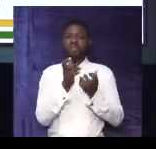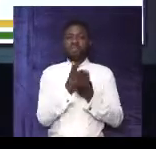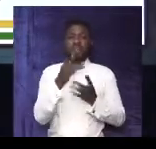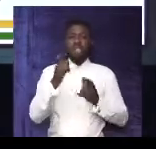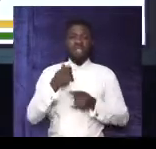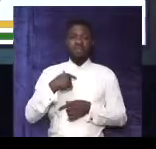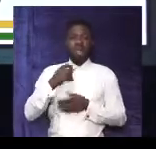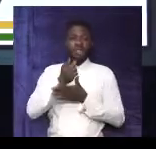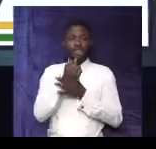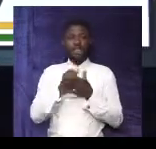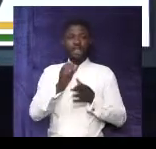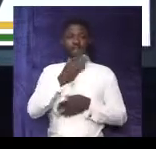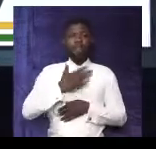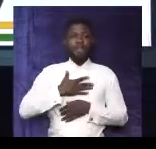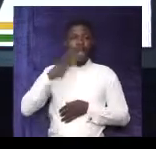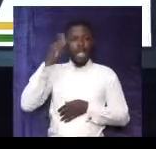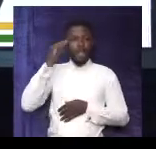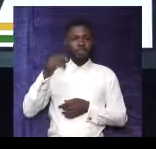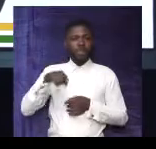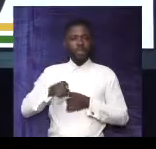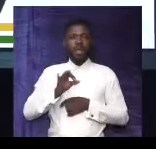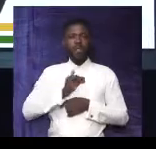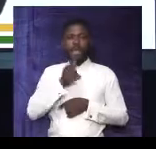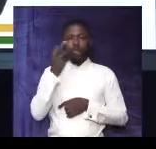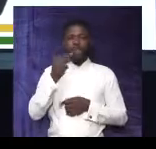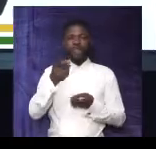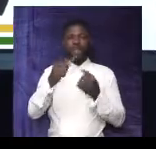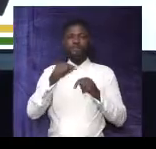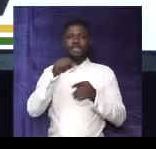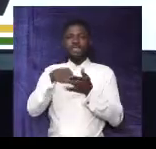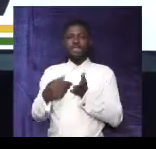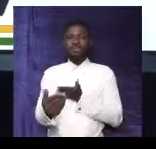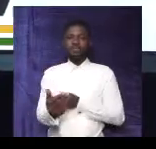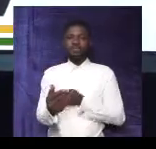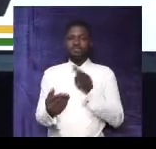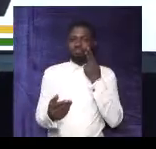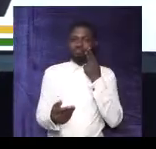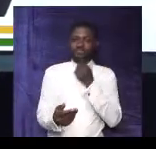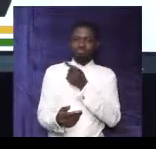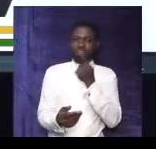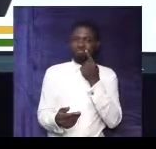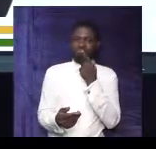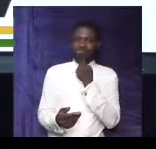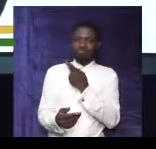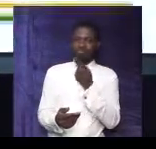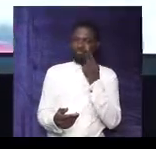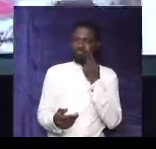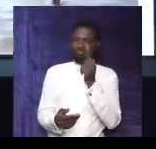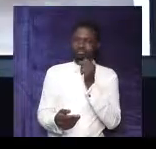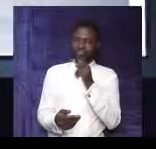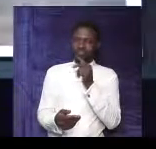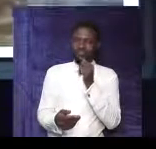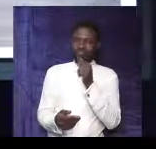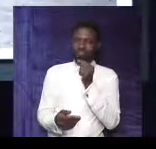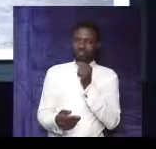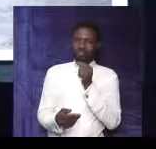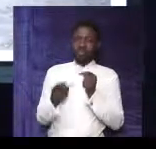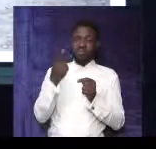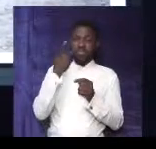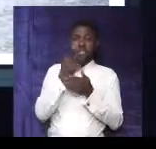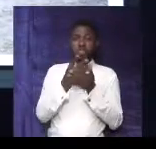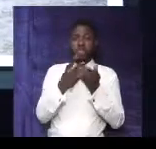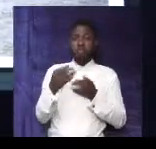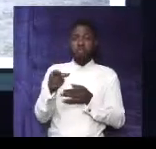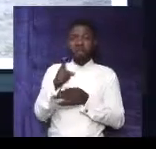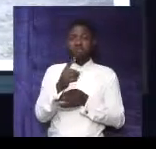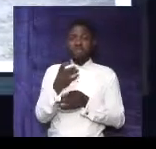through. Let me even share my experience while I was coming this morning. Look at what I saw. Look at the screen. You can